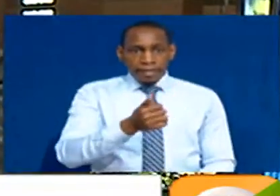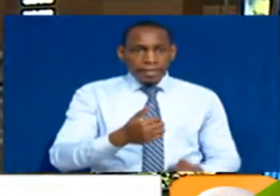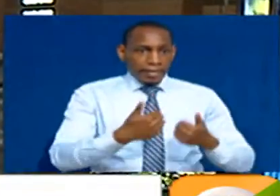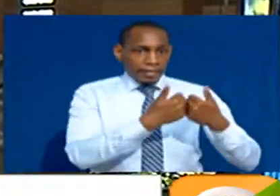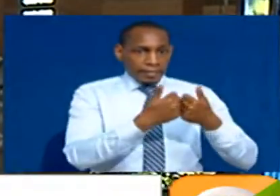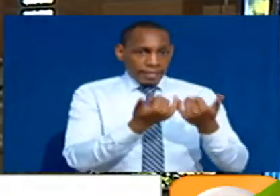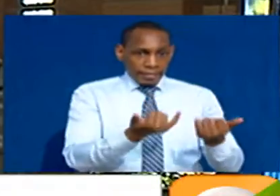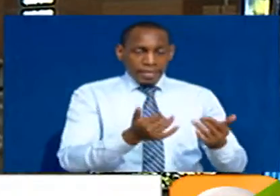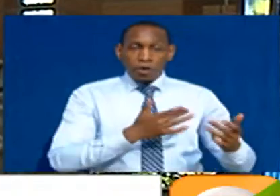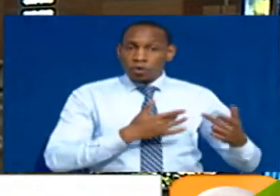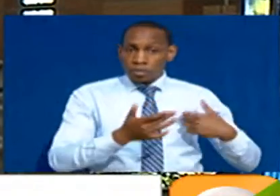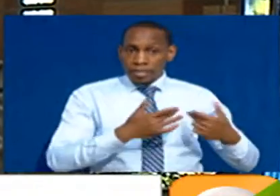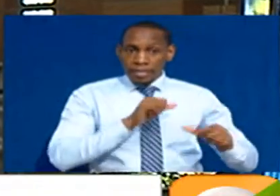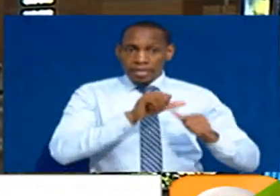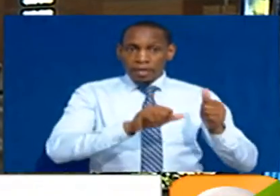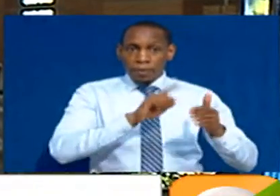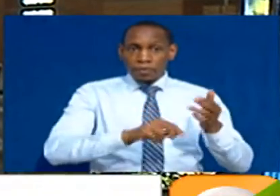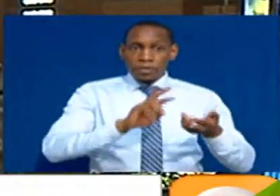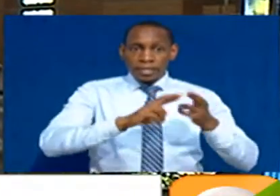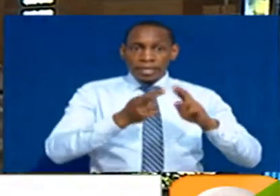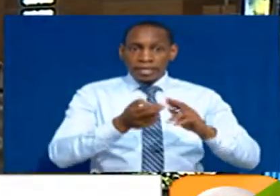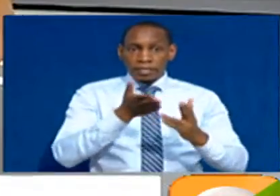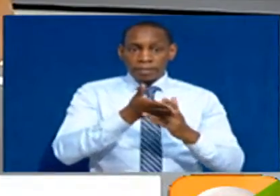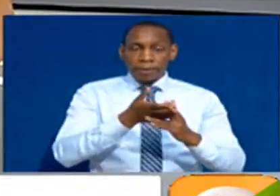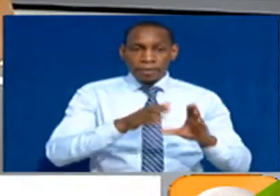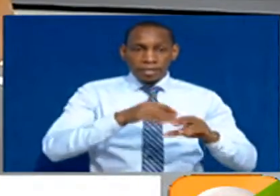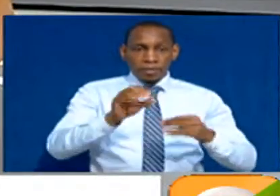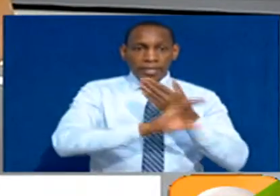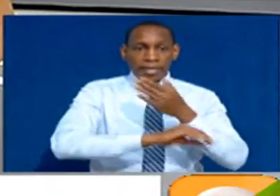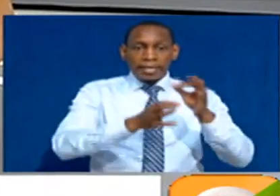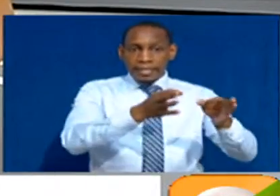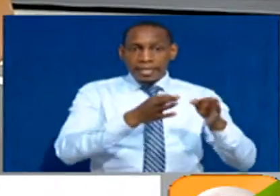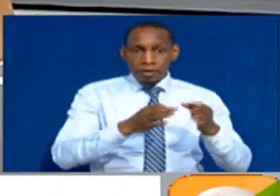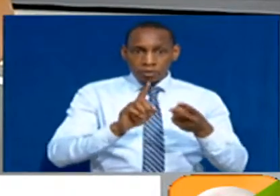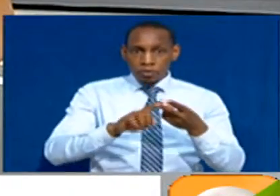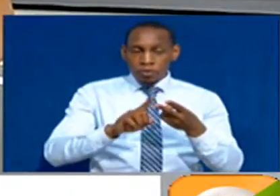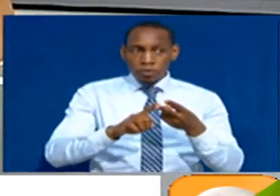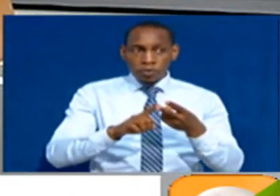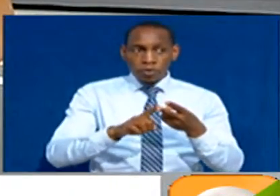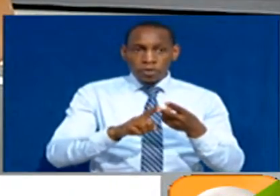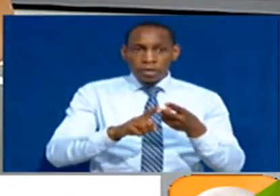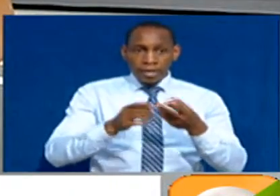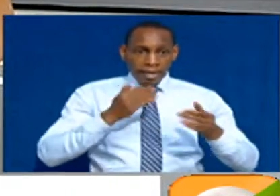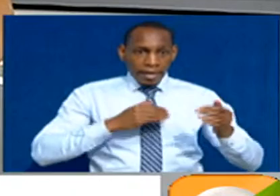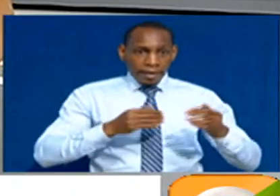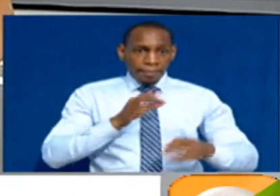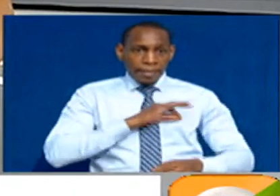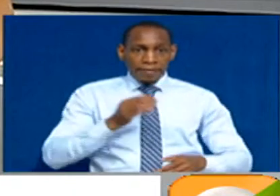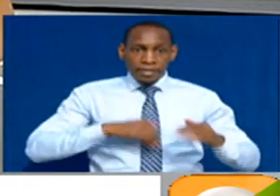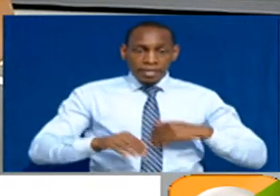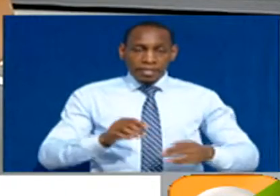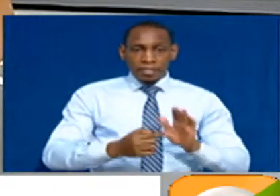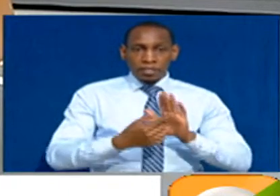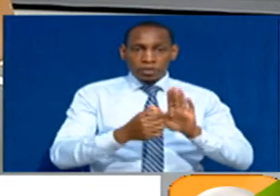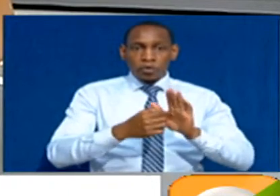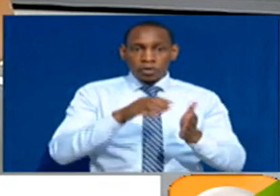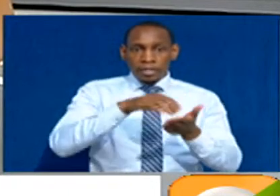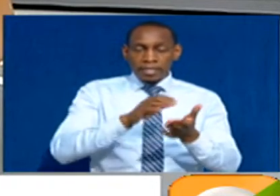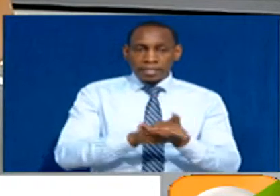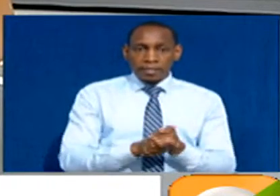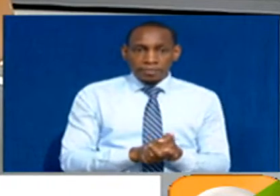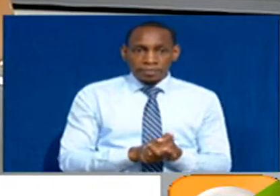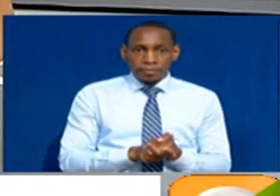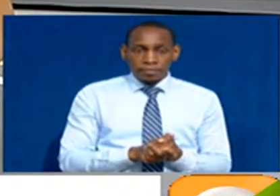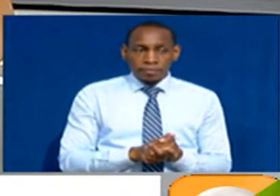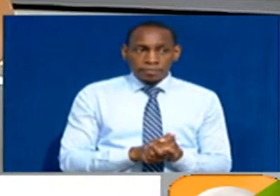room are the concerns about the relationship between offshore accounts and possibly official corruption. Let me refer you to a case study, one we covered